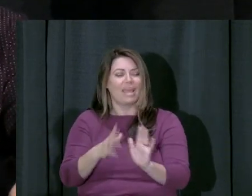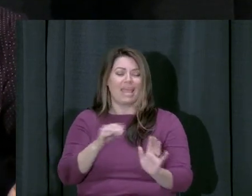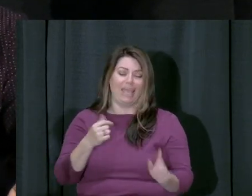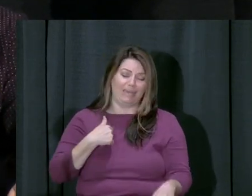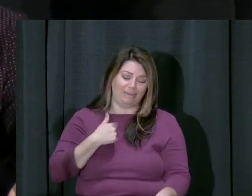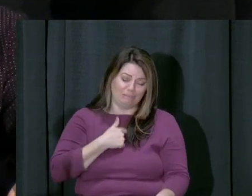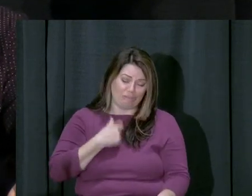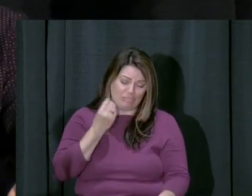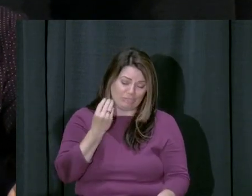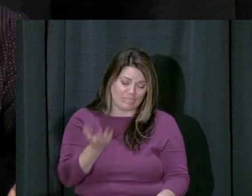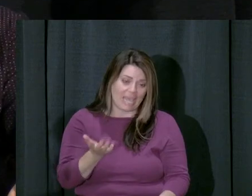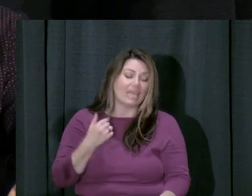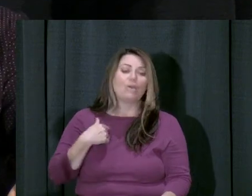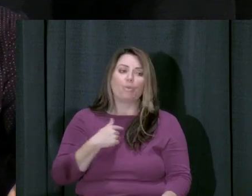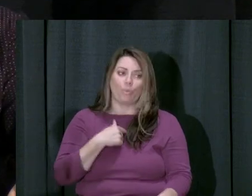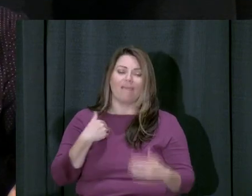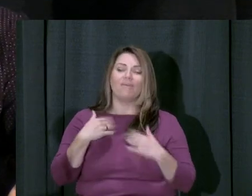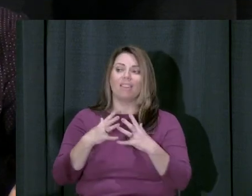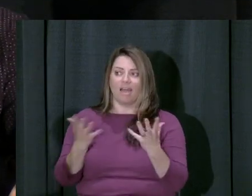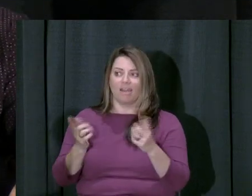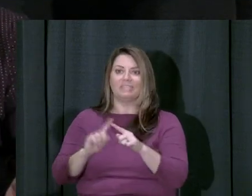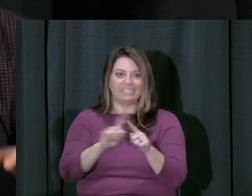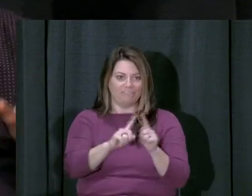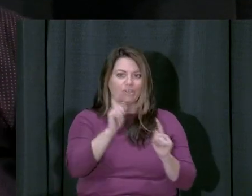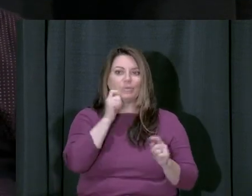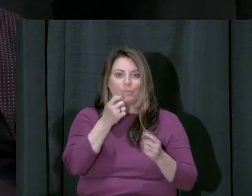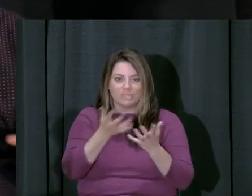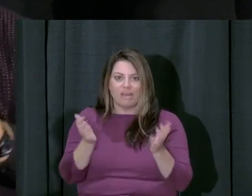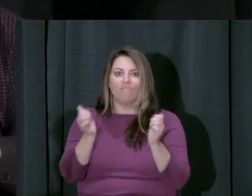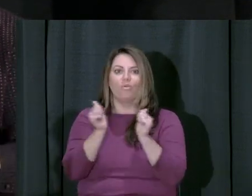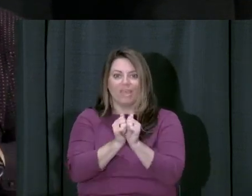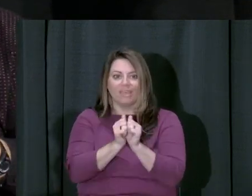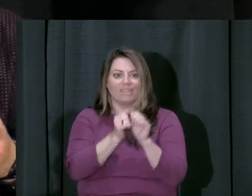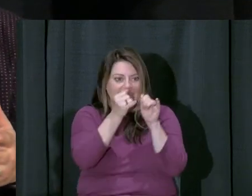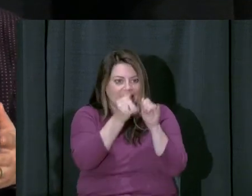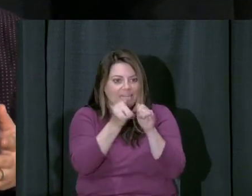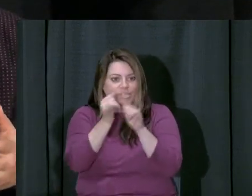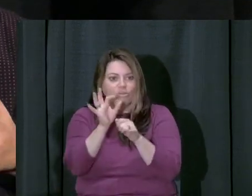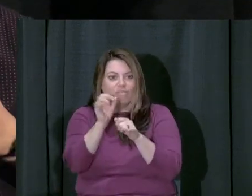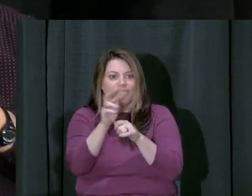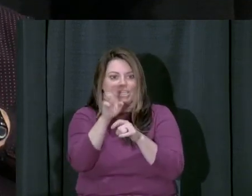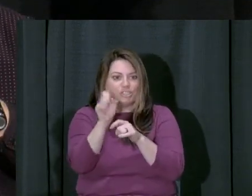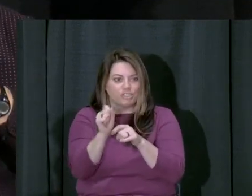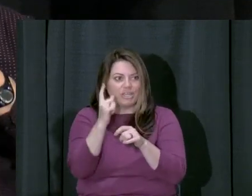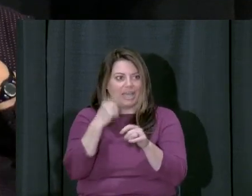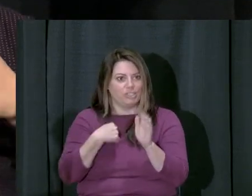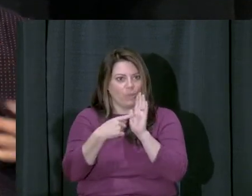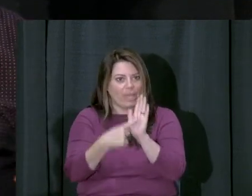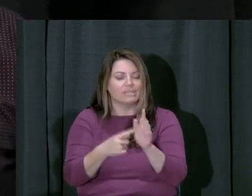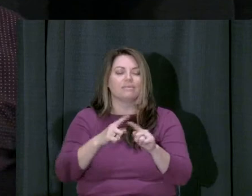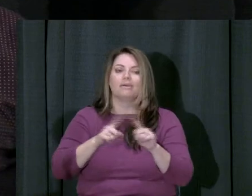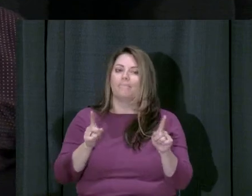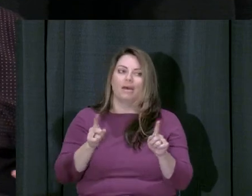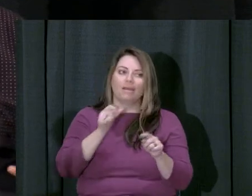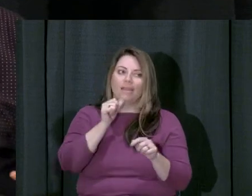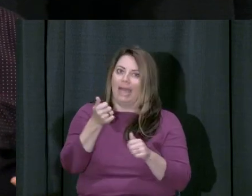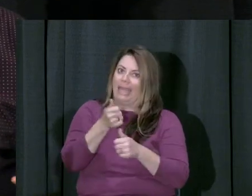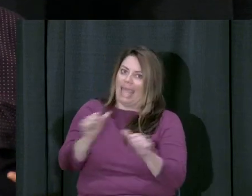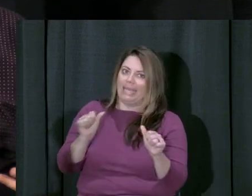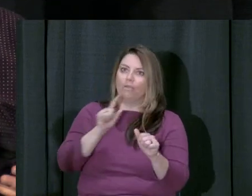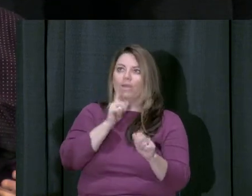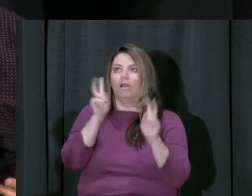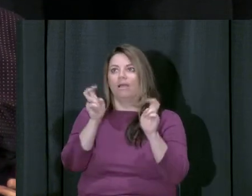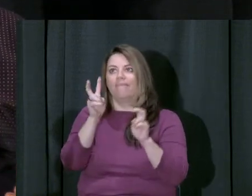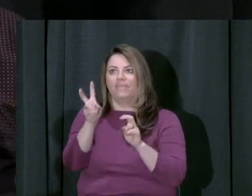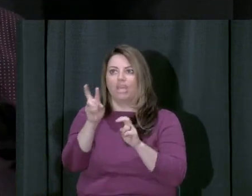to say that, we've got a lot of different cool stuff with individual features that we like to showcase, but there's still not any really VR,